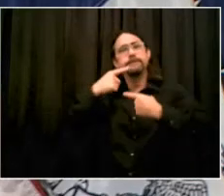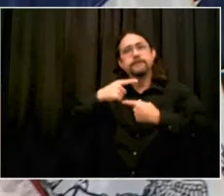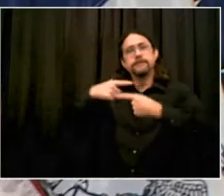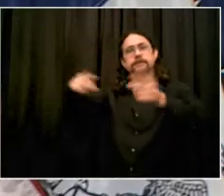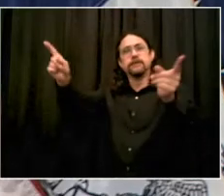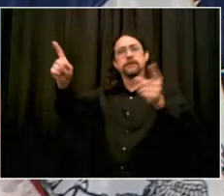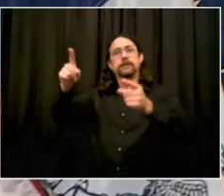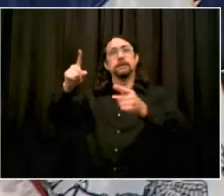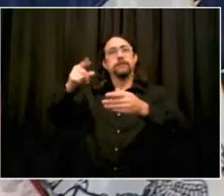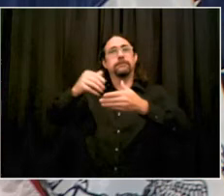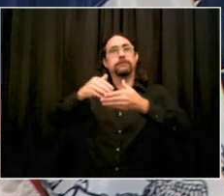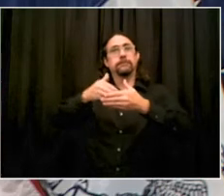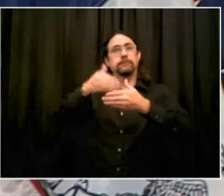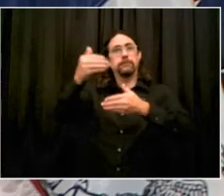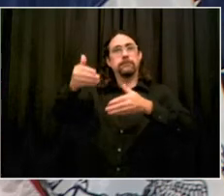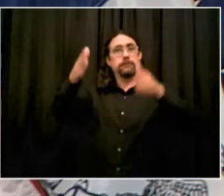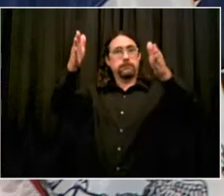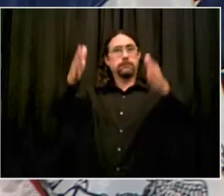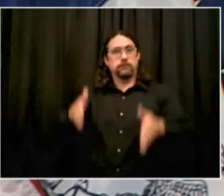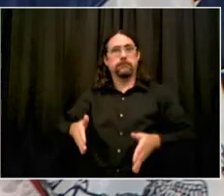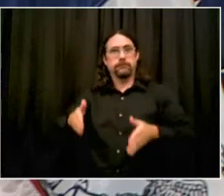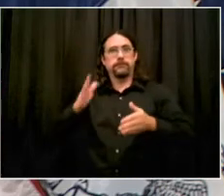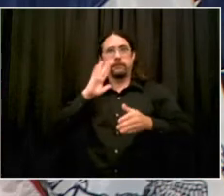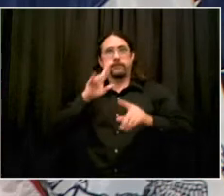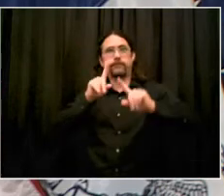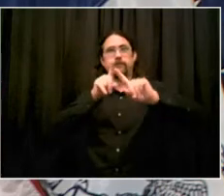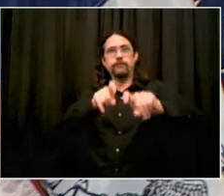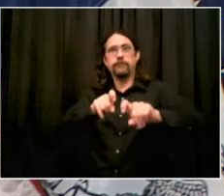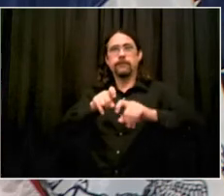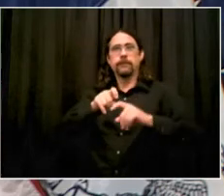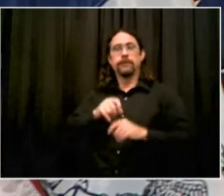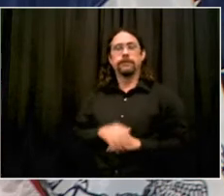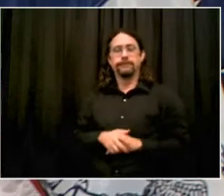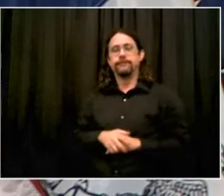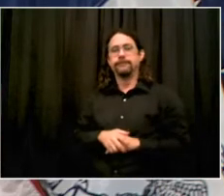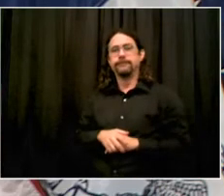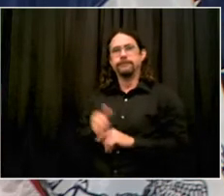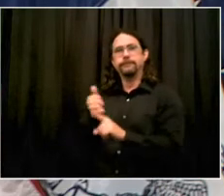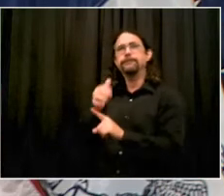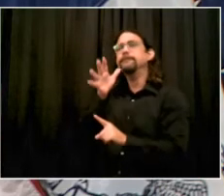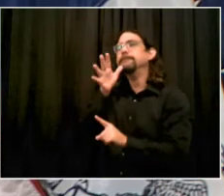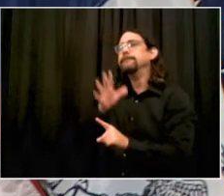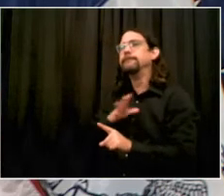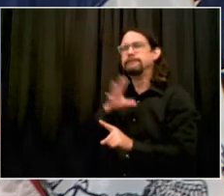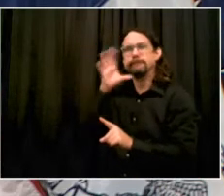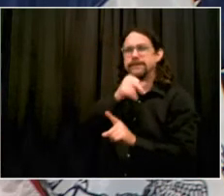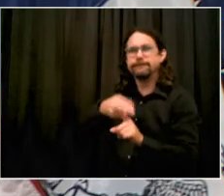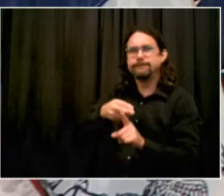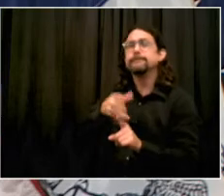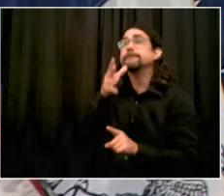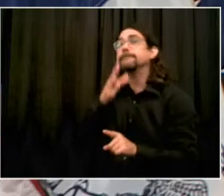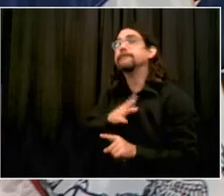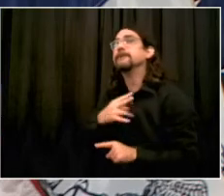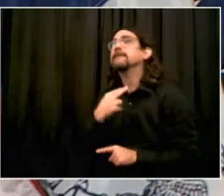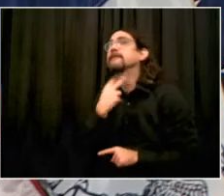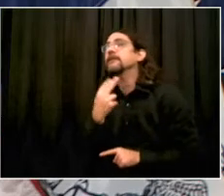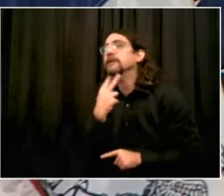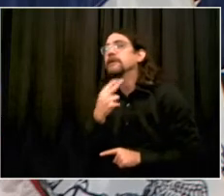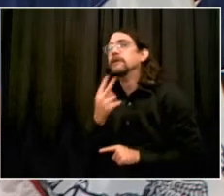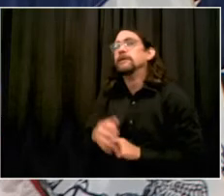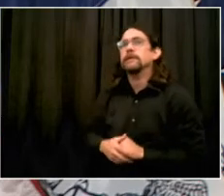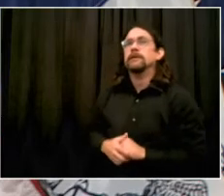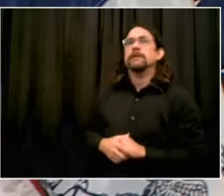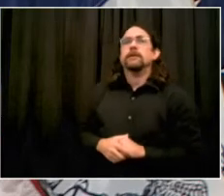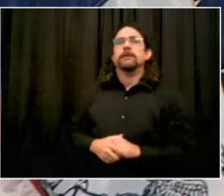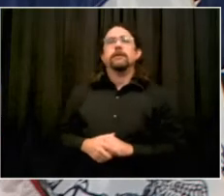Good morning, everybody. This question is for the Chancellor and the Mayor. The City Council subpoenaed the DOE for detailed data